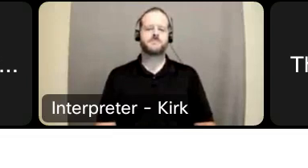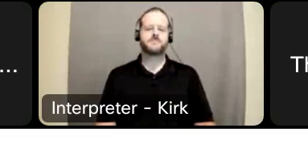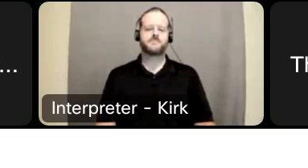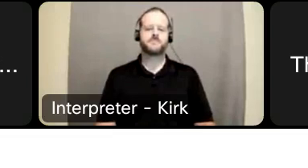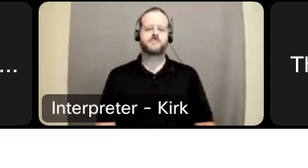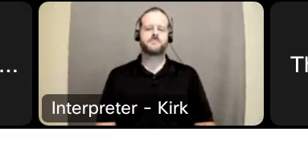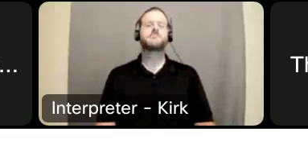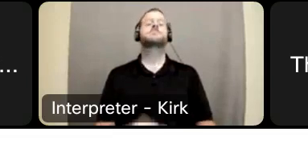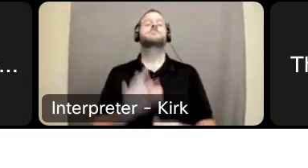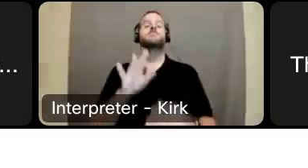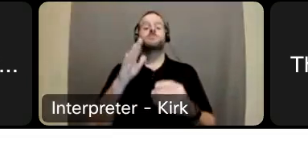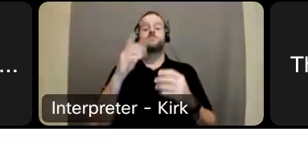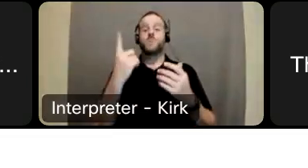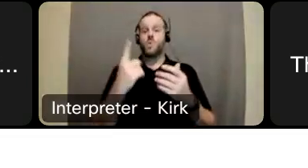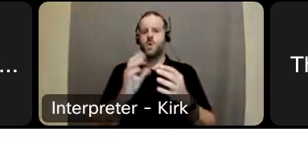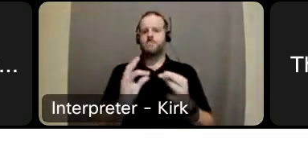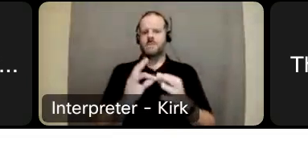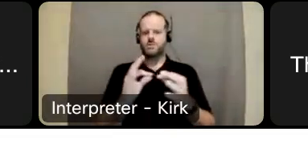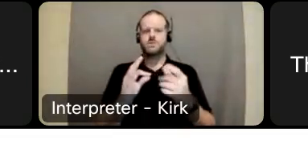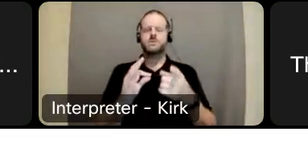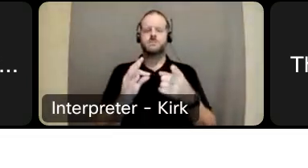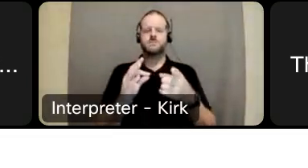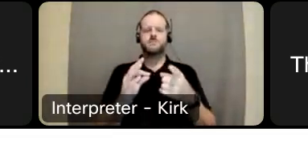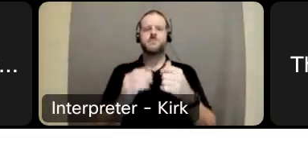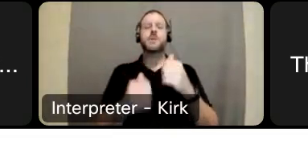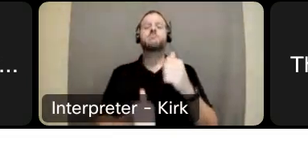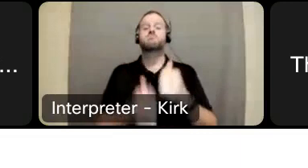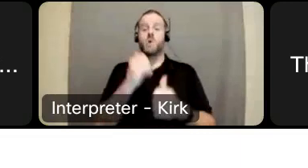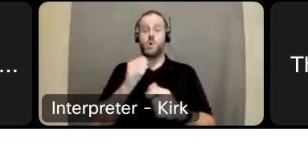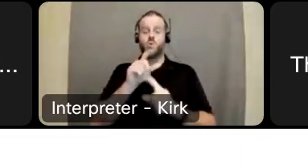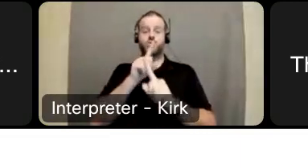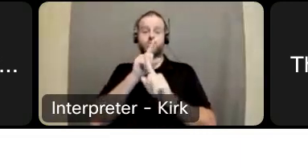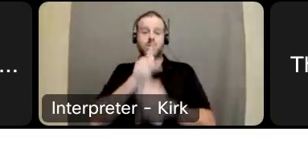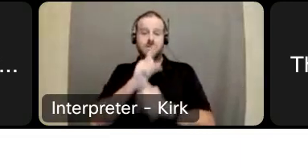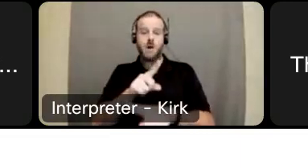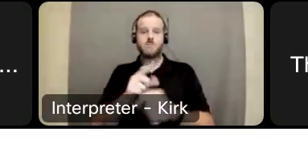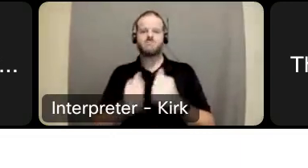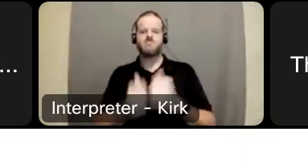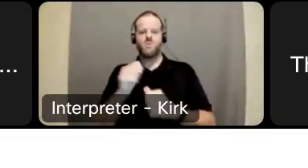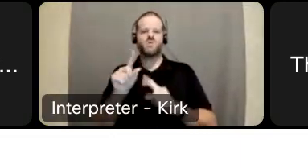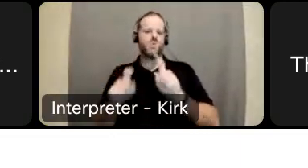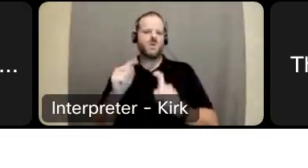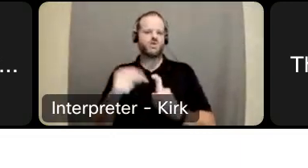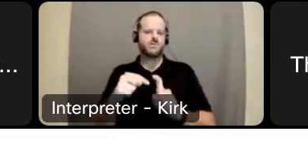One thing I do want to tell you about is that most of the responses, so most of the questions